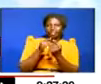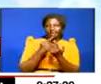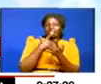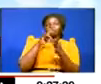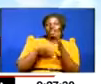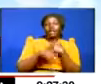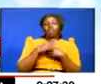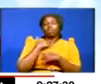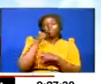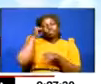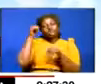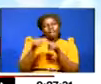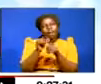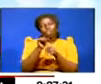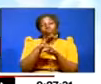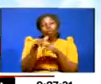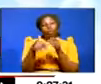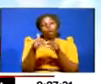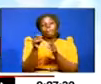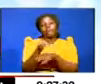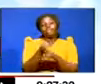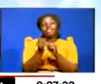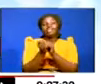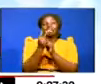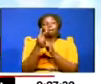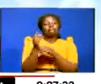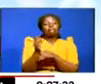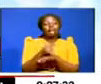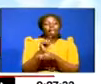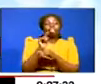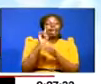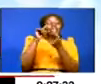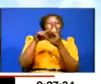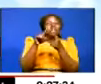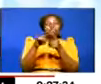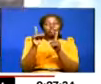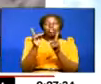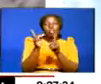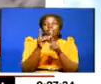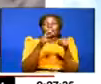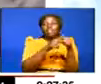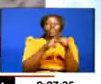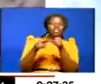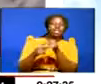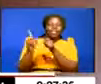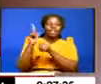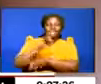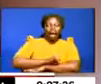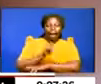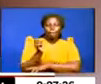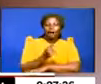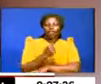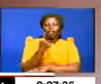all that December salary is for until 77th day of January. Crying